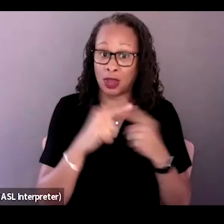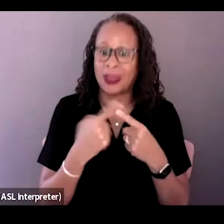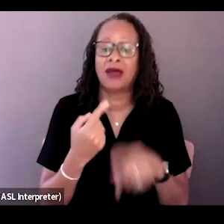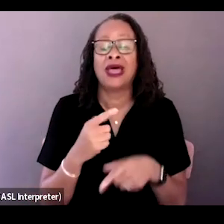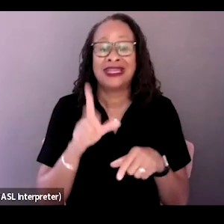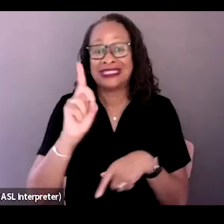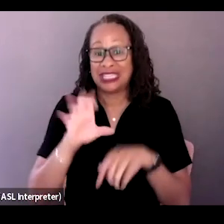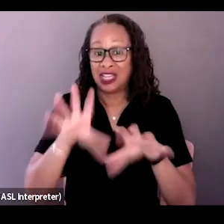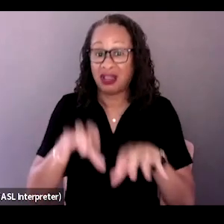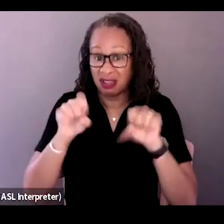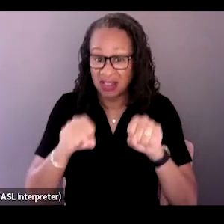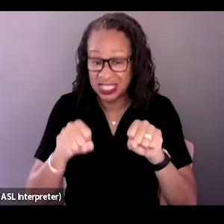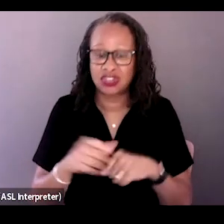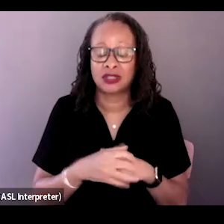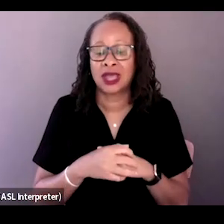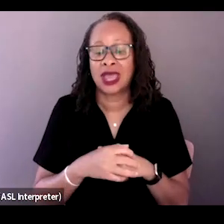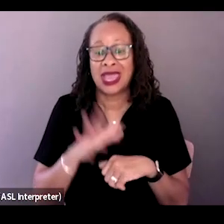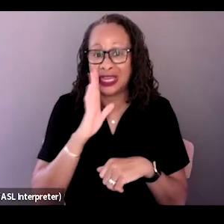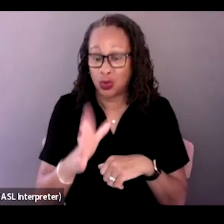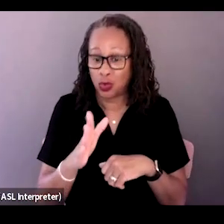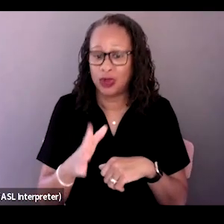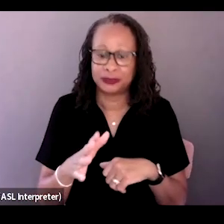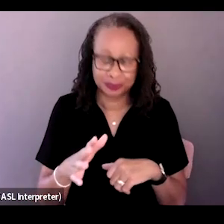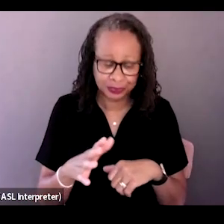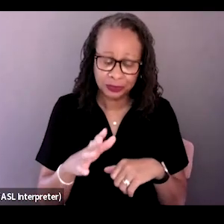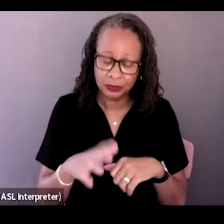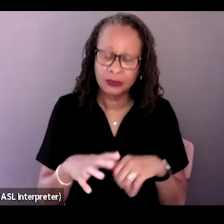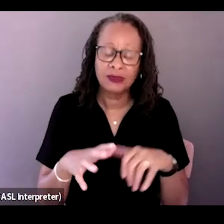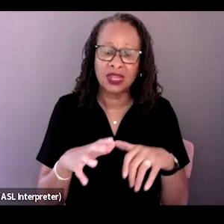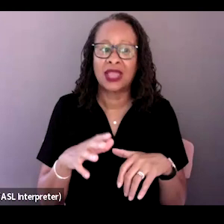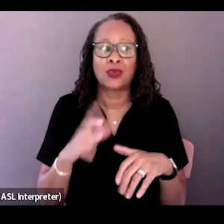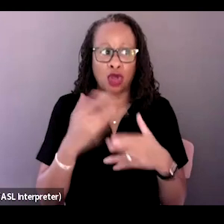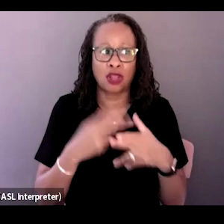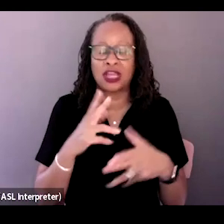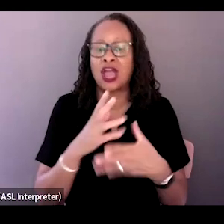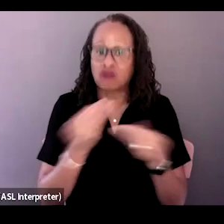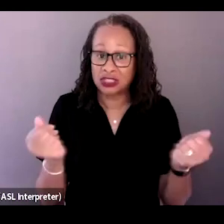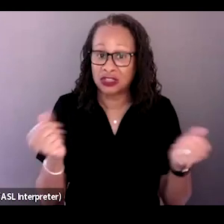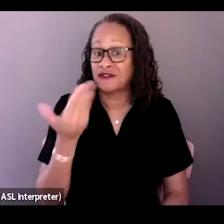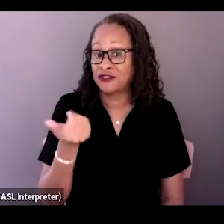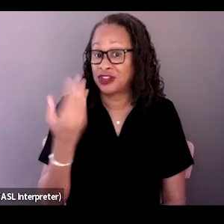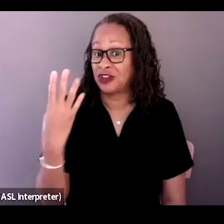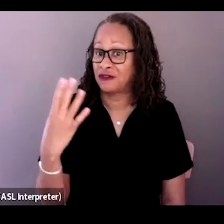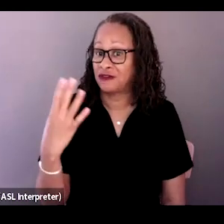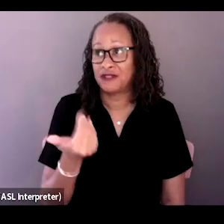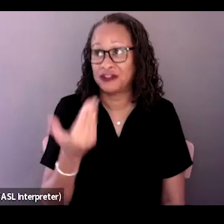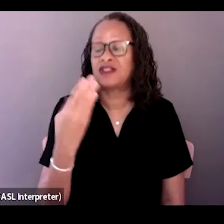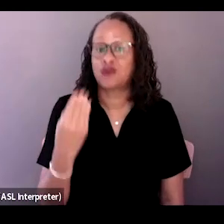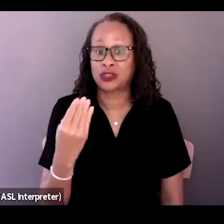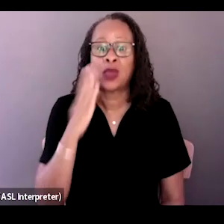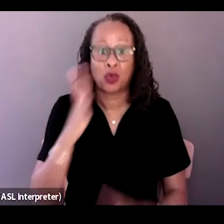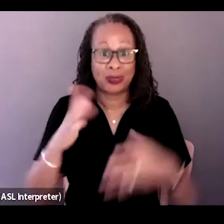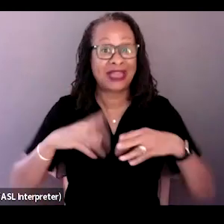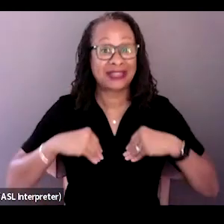and demilitarization. And he will propose the decolonization resolution 1514 that will be accepted in December. But